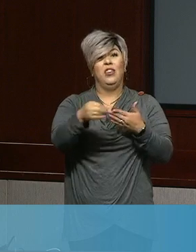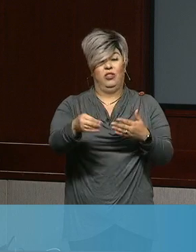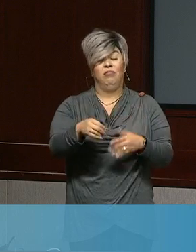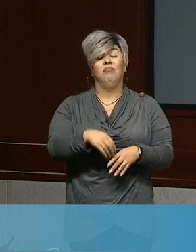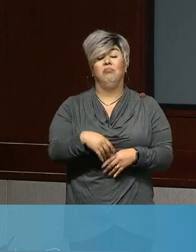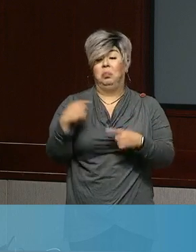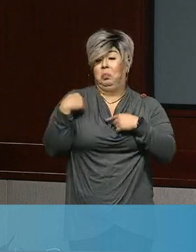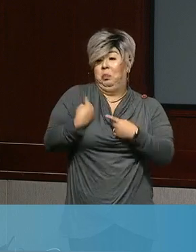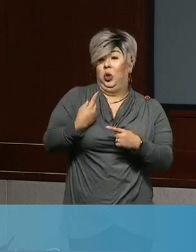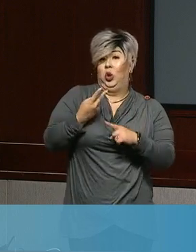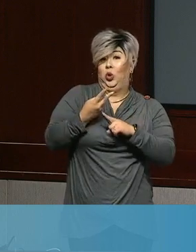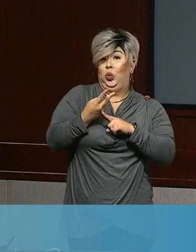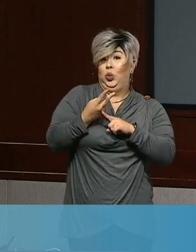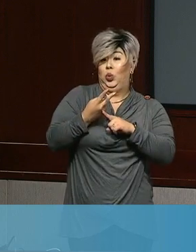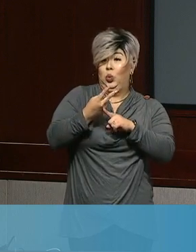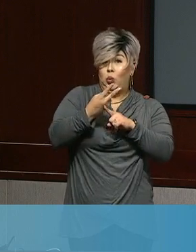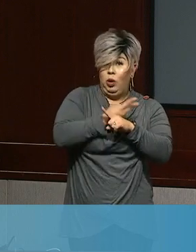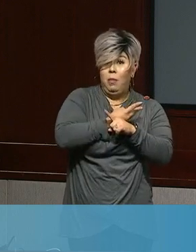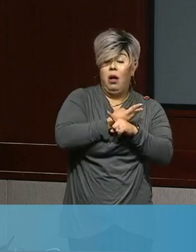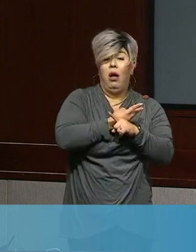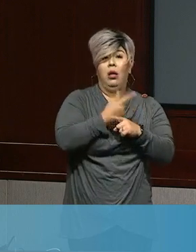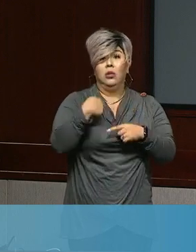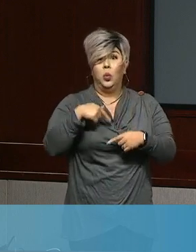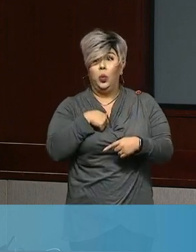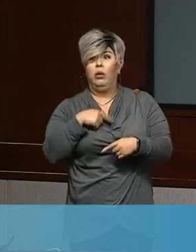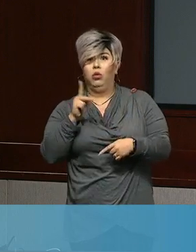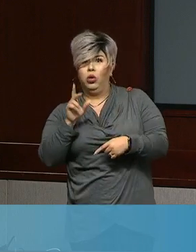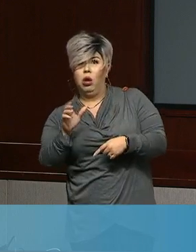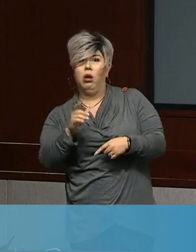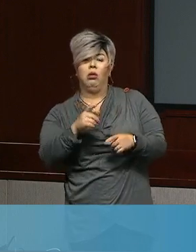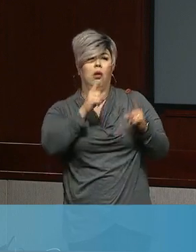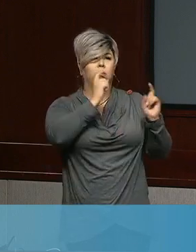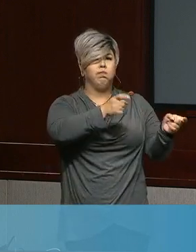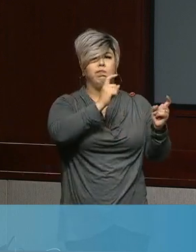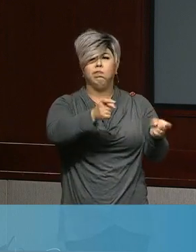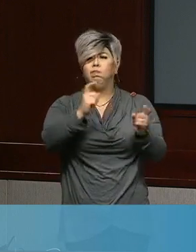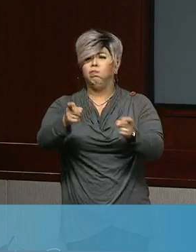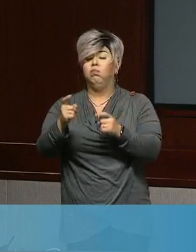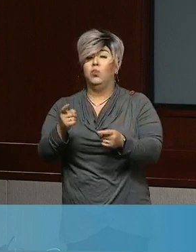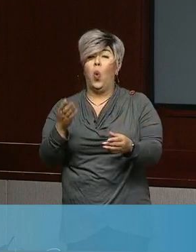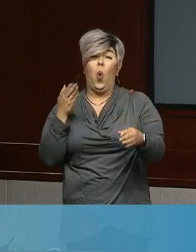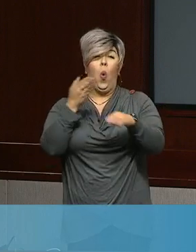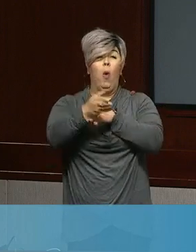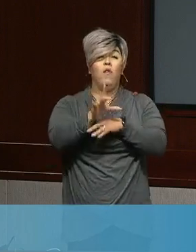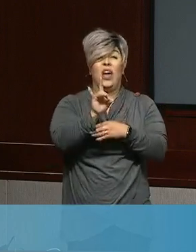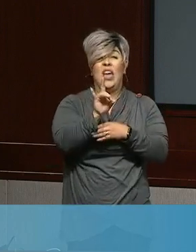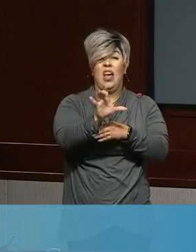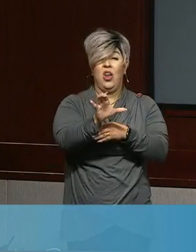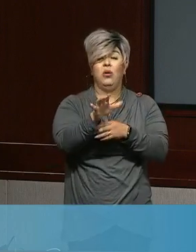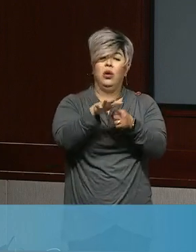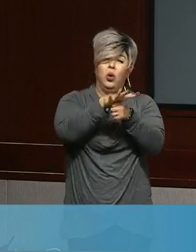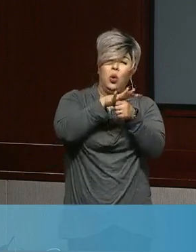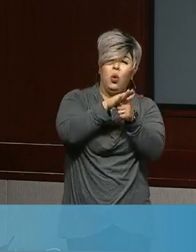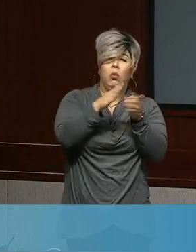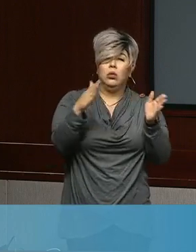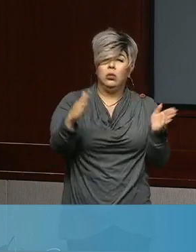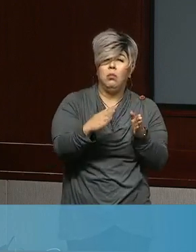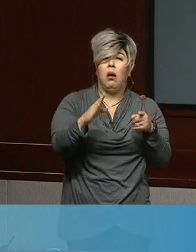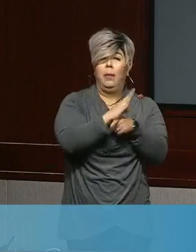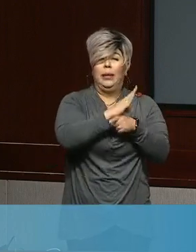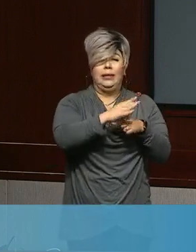time, financial assistance has been distributed by the county to well over 800 local small businesses